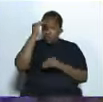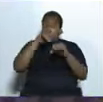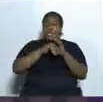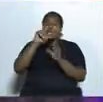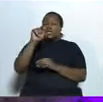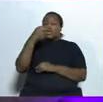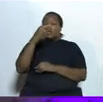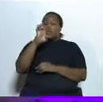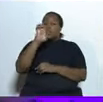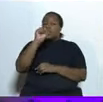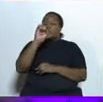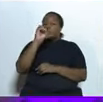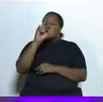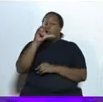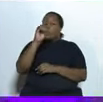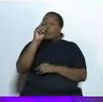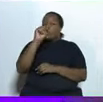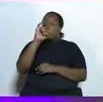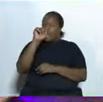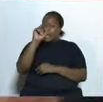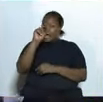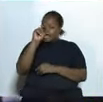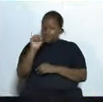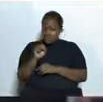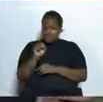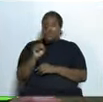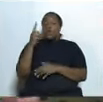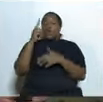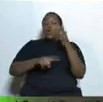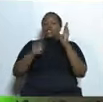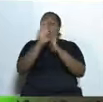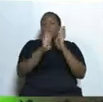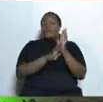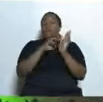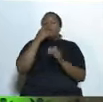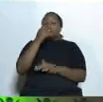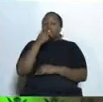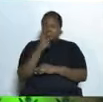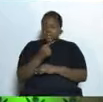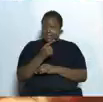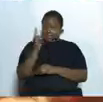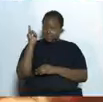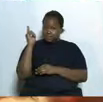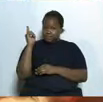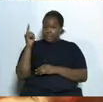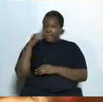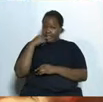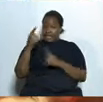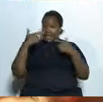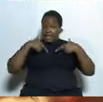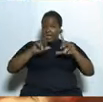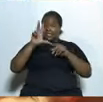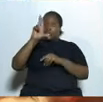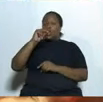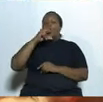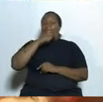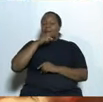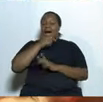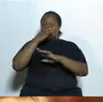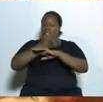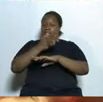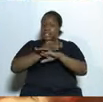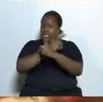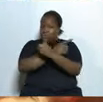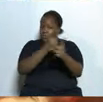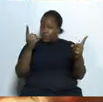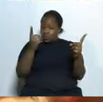Thessalonians. Notice how the Bible tells us that the Antichrist is going to grow. It says, let no man deceive you. Let no man